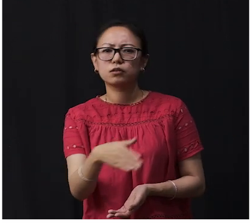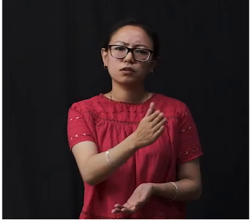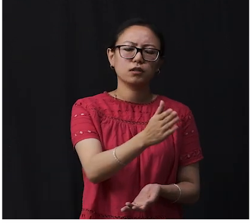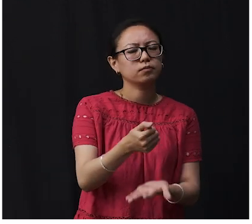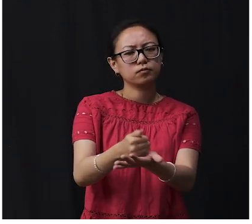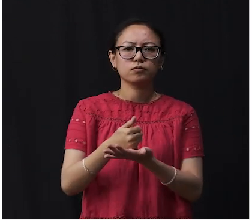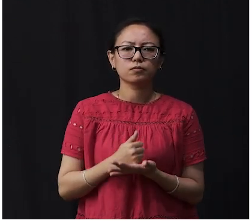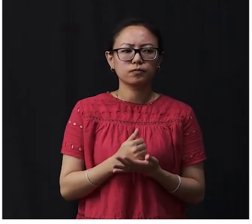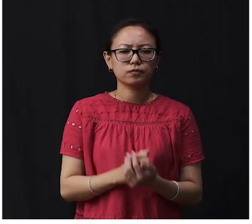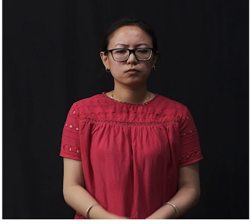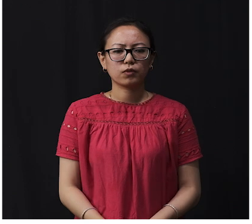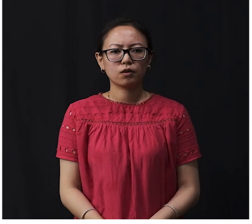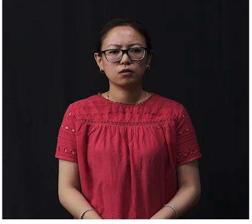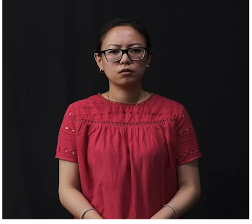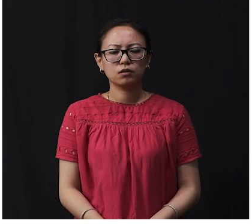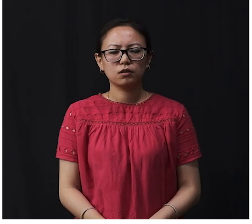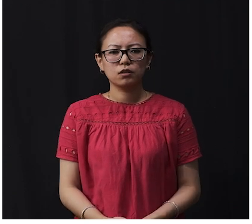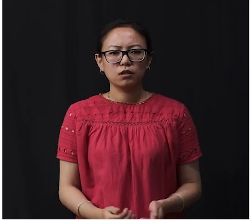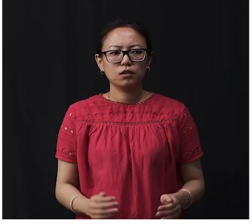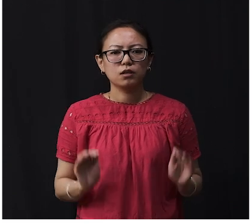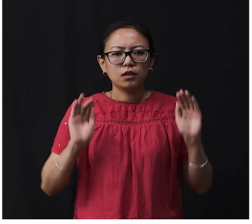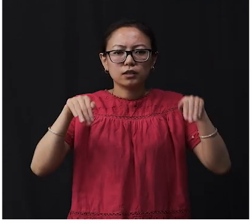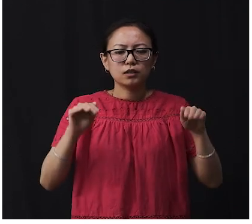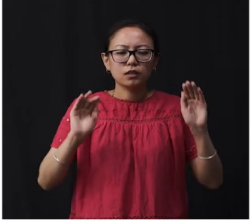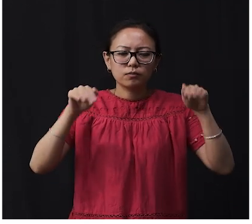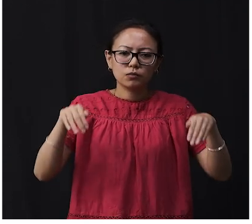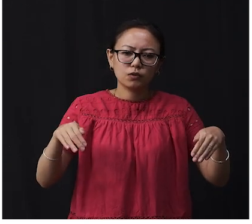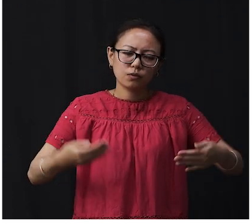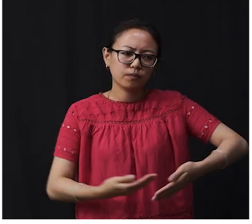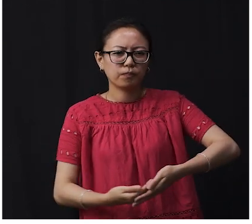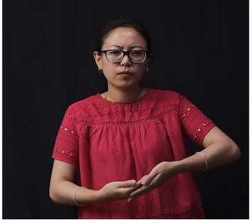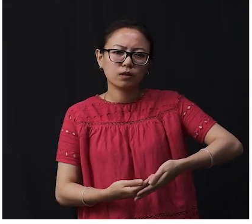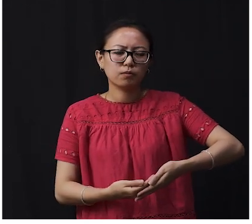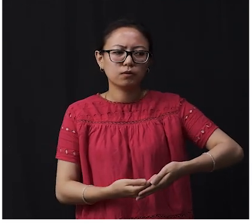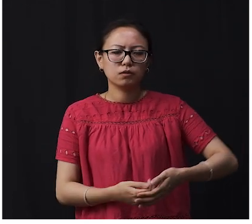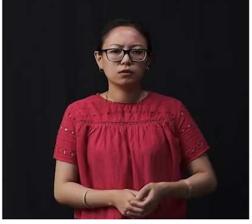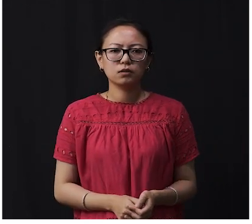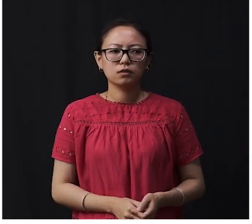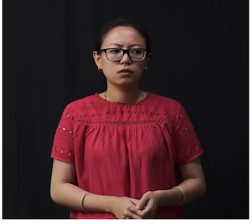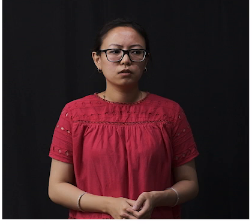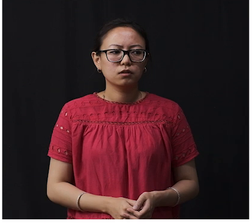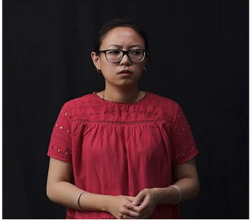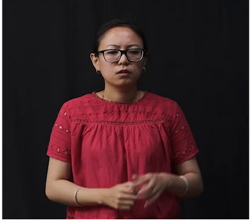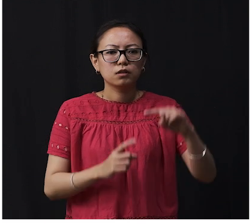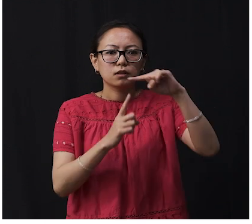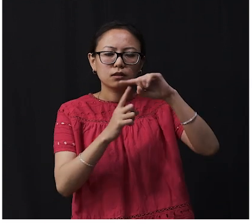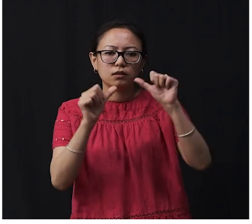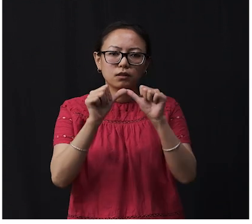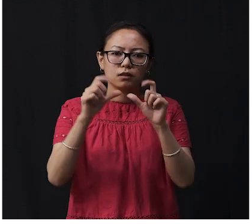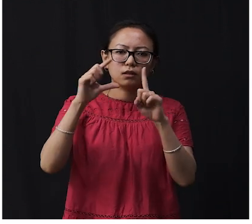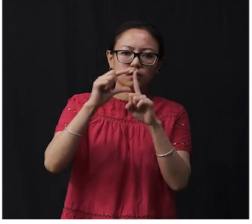Now the next animal, that is the tadpole. The tadpole, this is a tadpole. This is a small